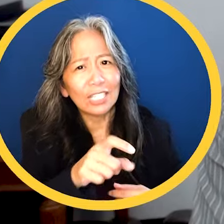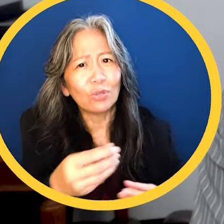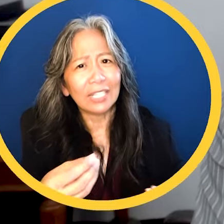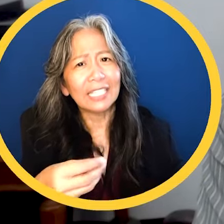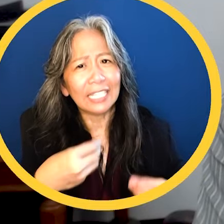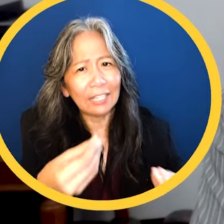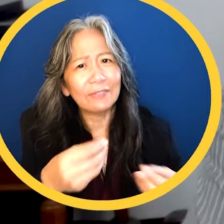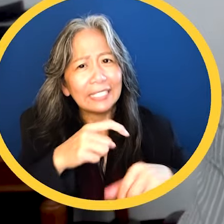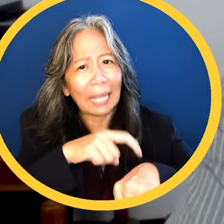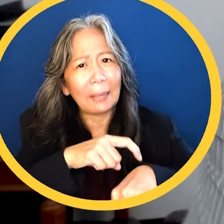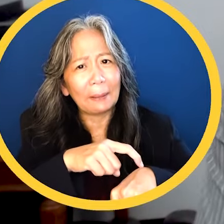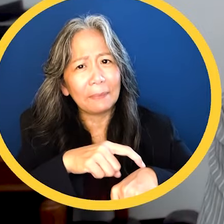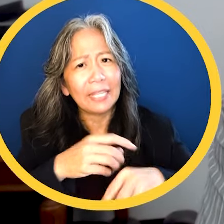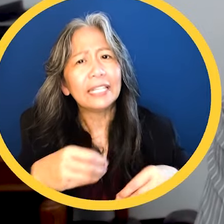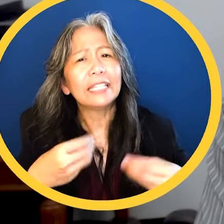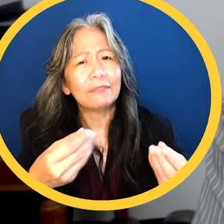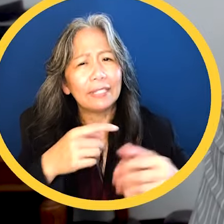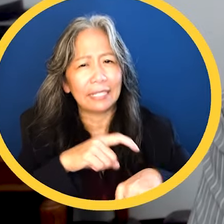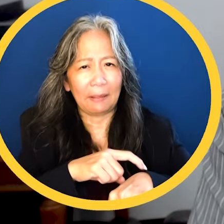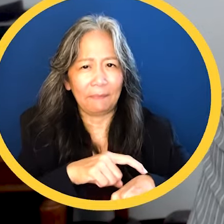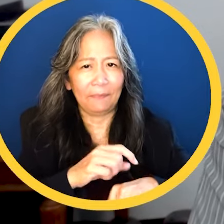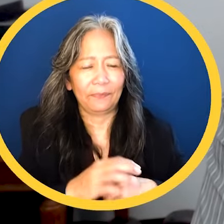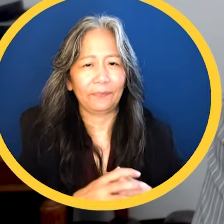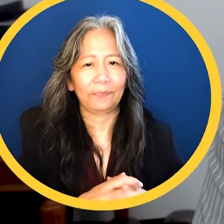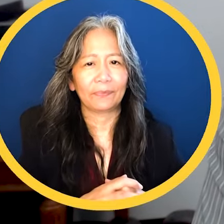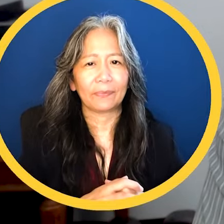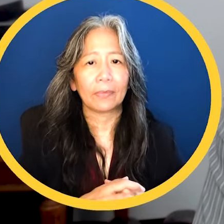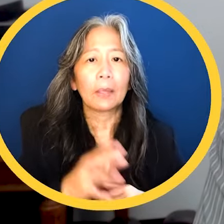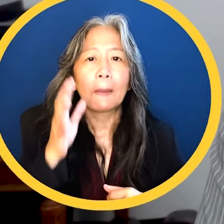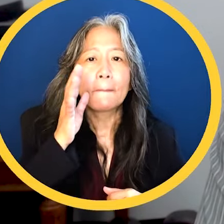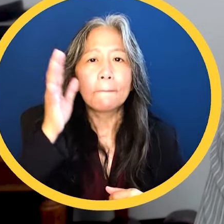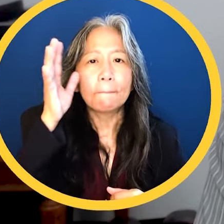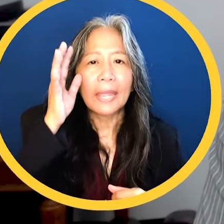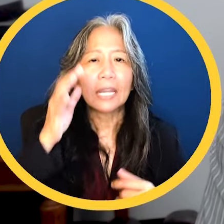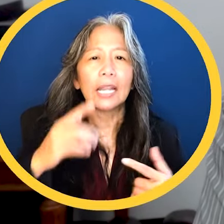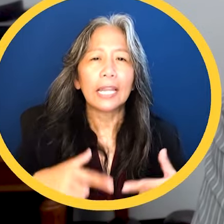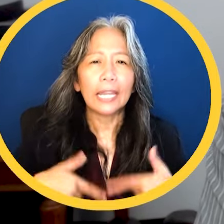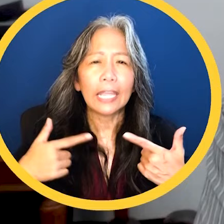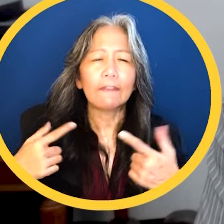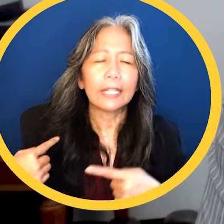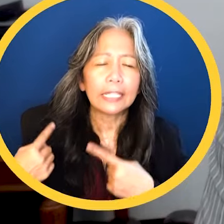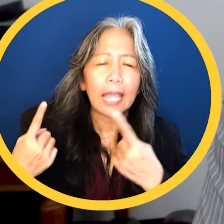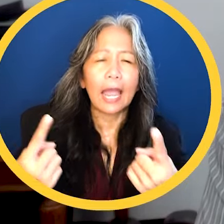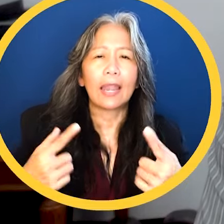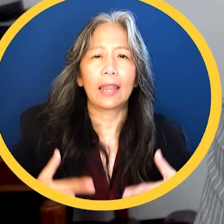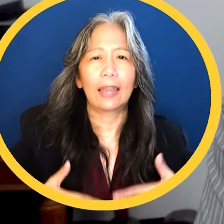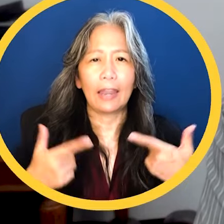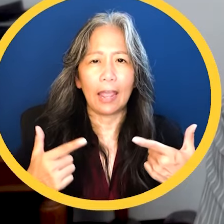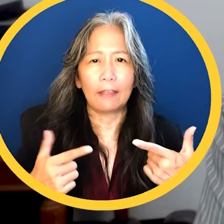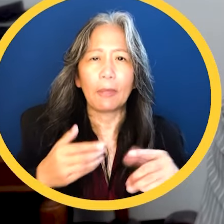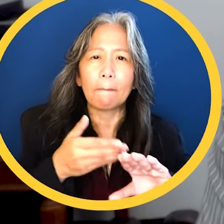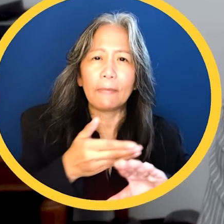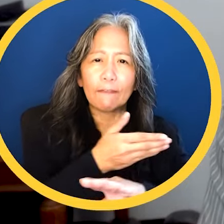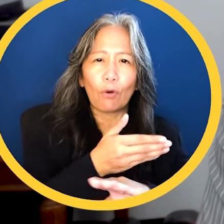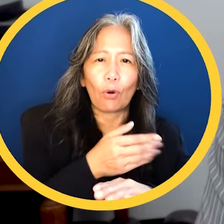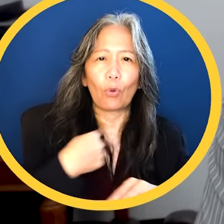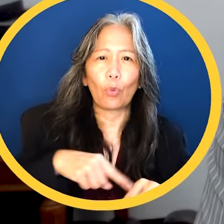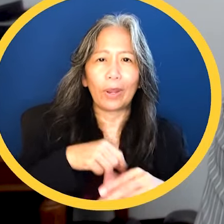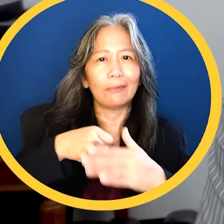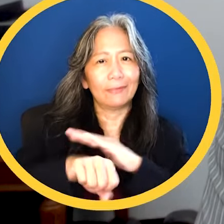some time. Give it some time. Your parents lived an entire life before you came into the